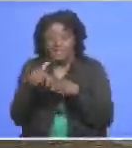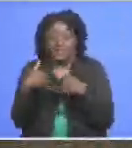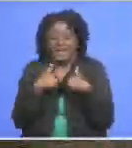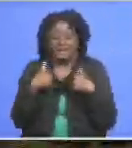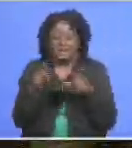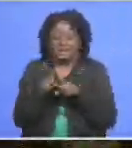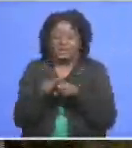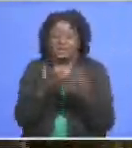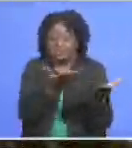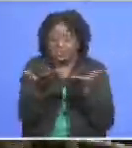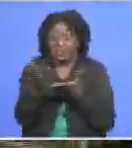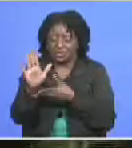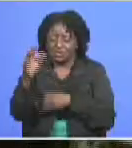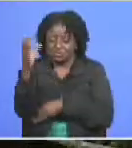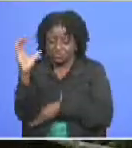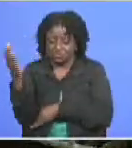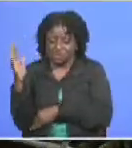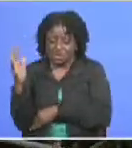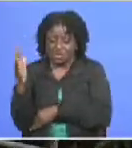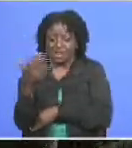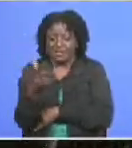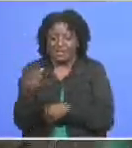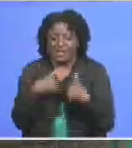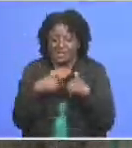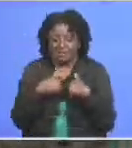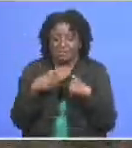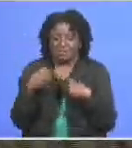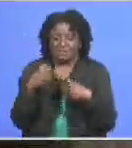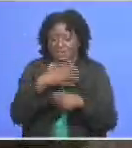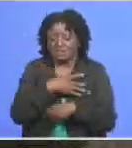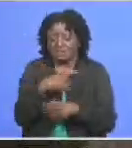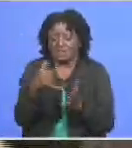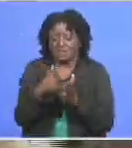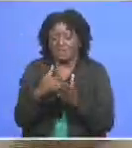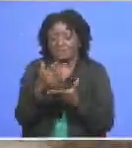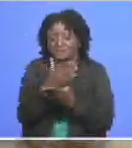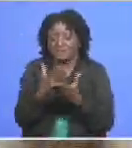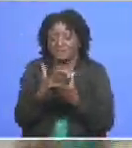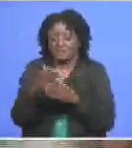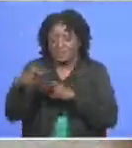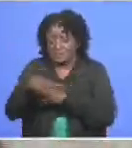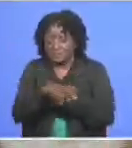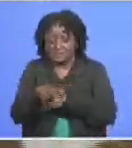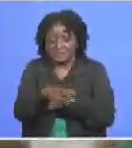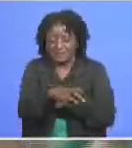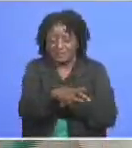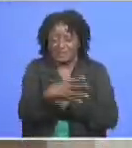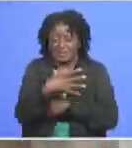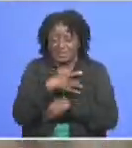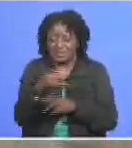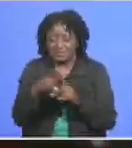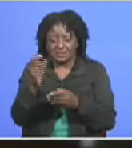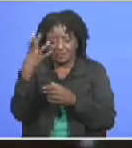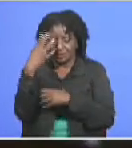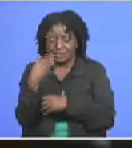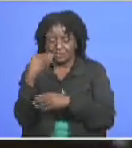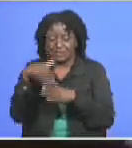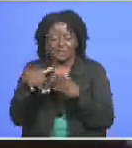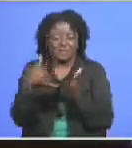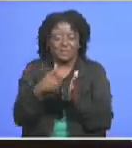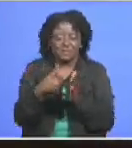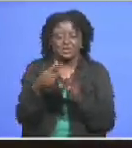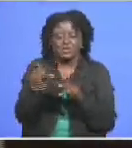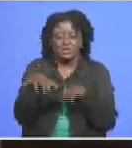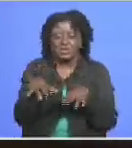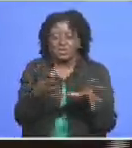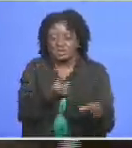good use for it. The animals definitely enjoy it. Some of the raccoons even like to sleep in them. So definitely put it to good use. You can dispose of your